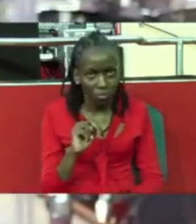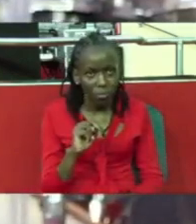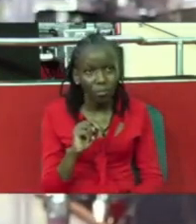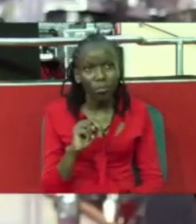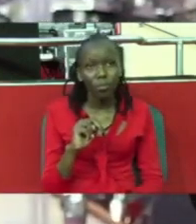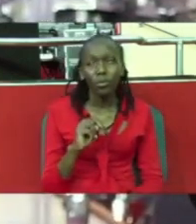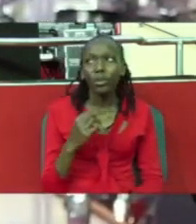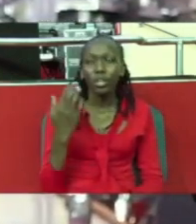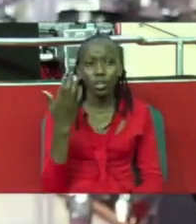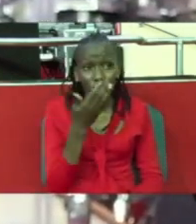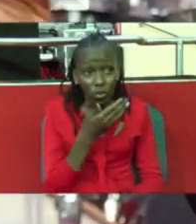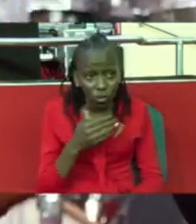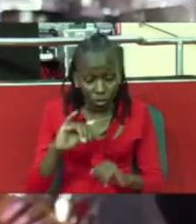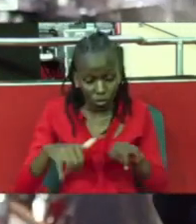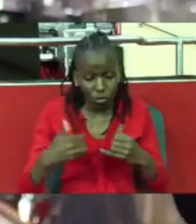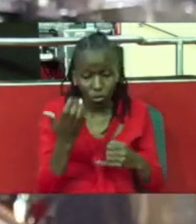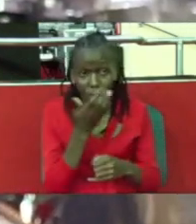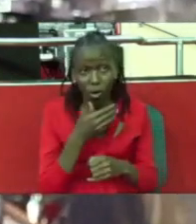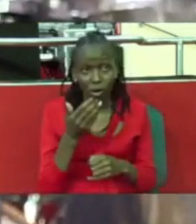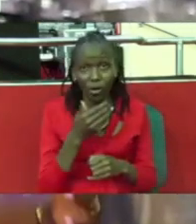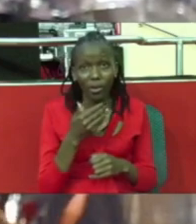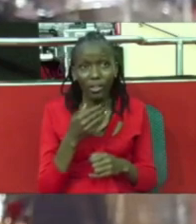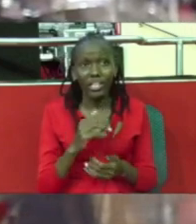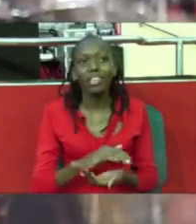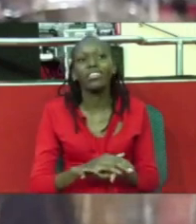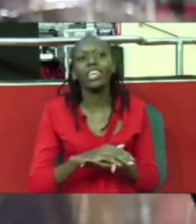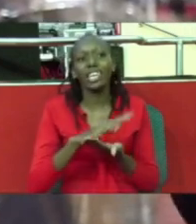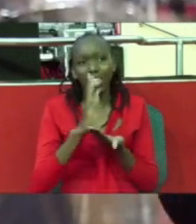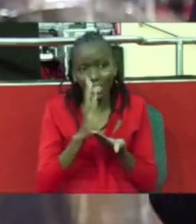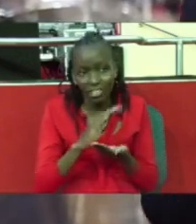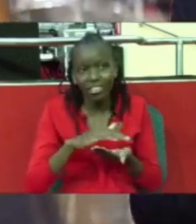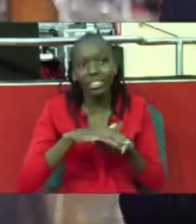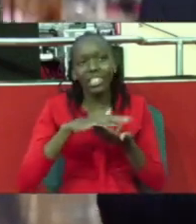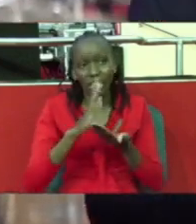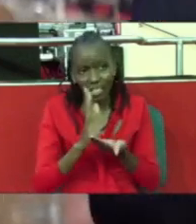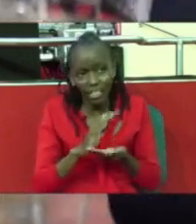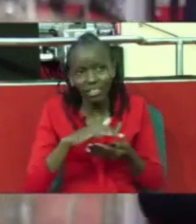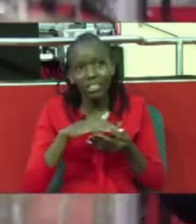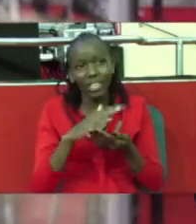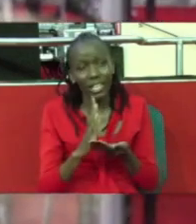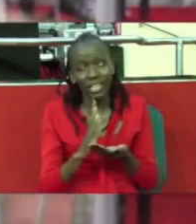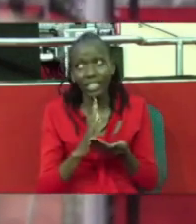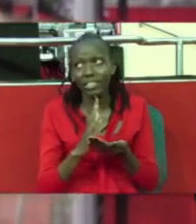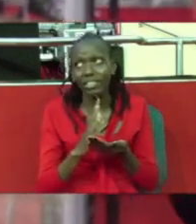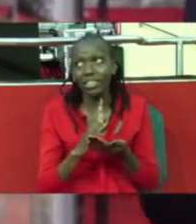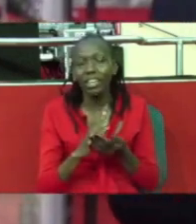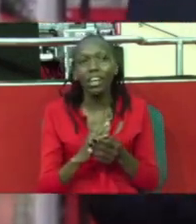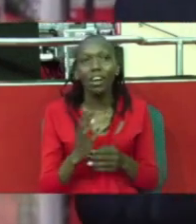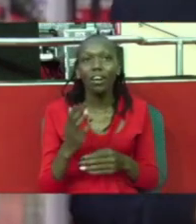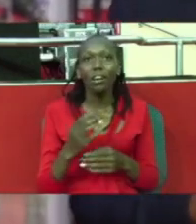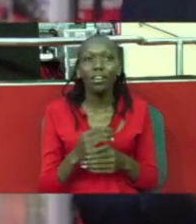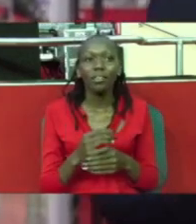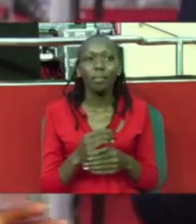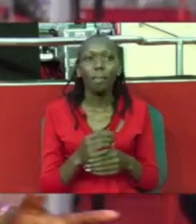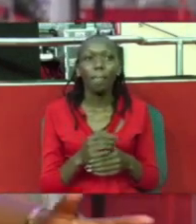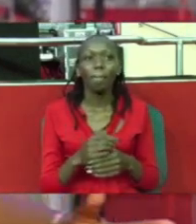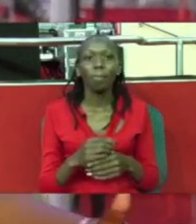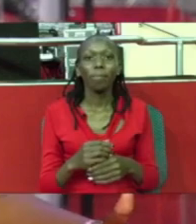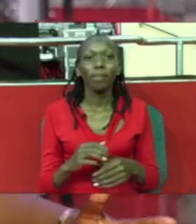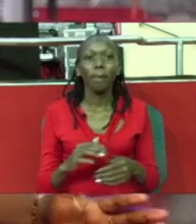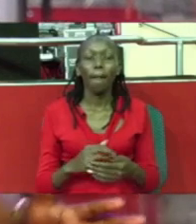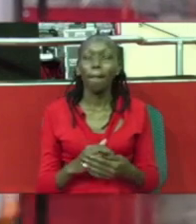ni ile yameja, the new oil is increasing, inazidi kuongezeka, upon putting another in a new jar, baada ya kuweka kwenye